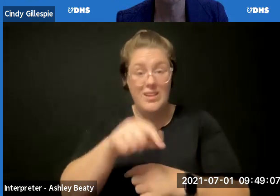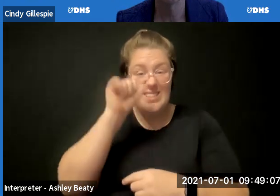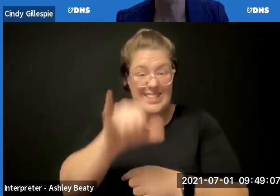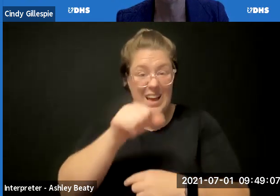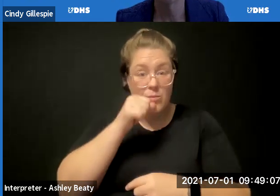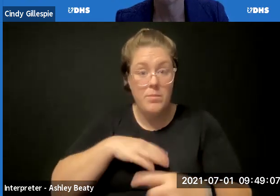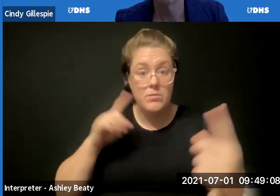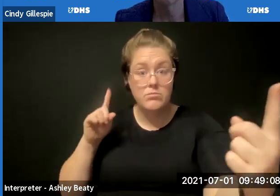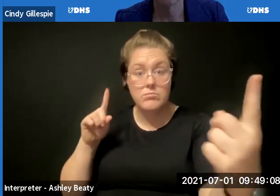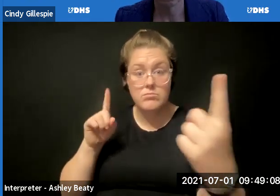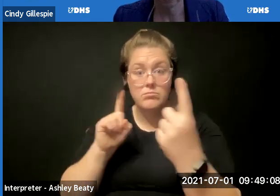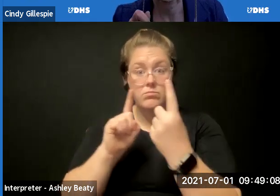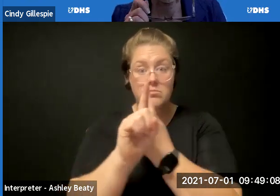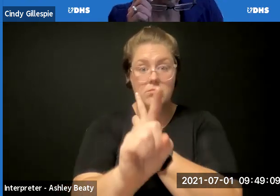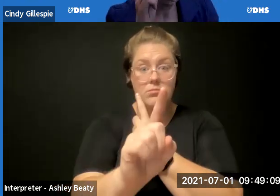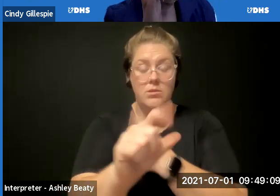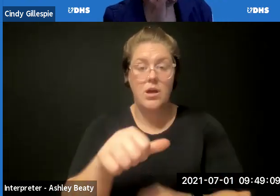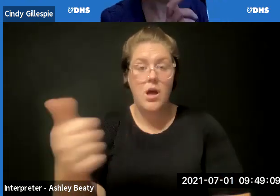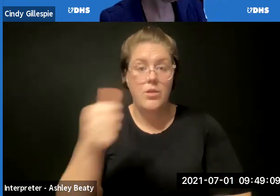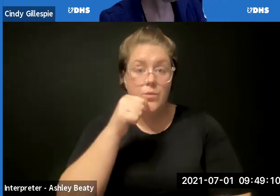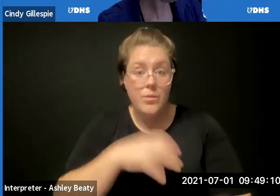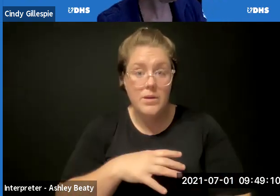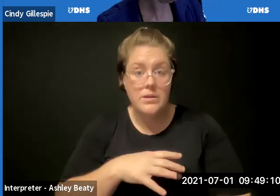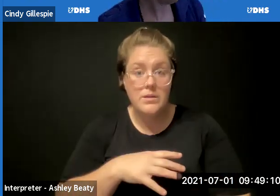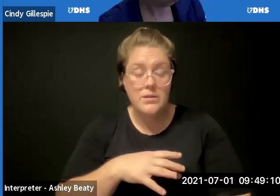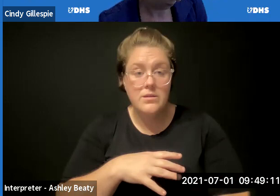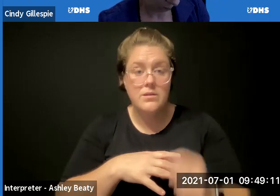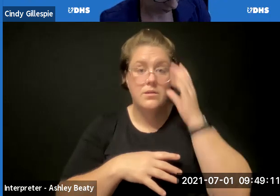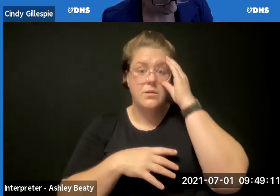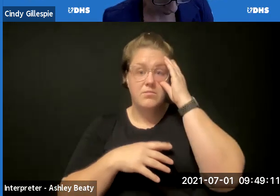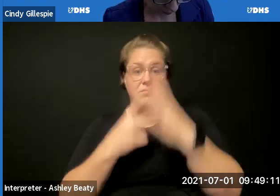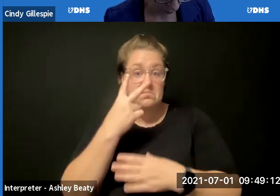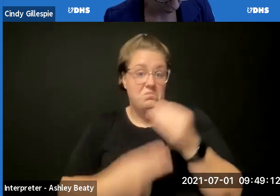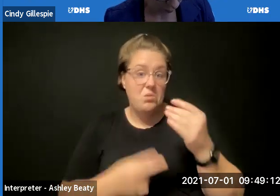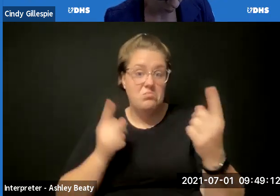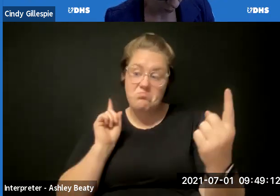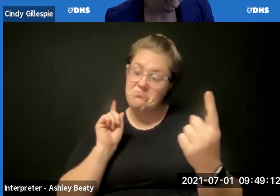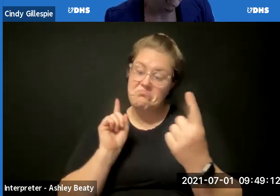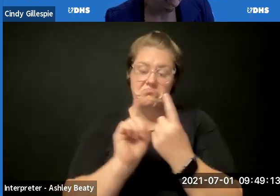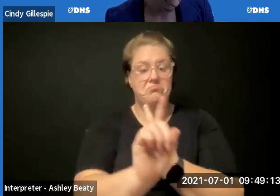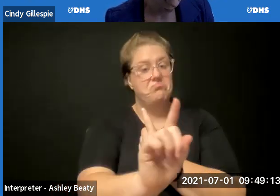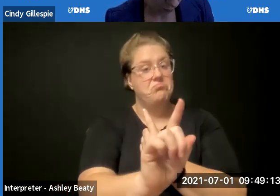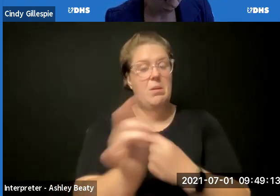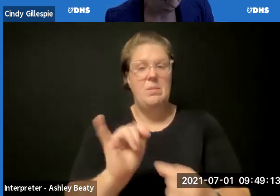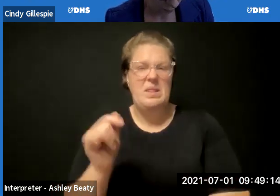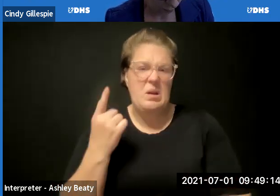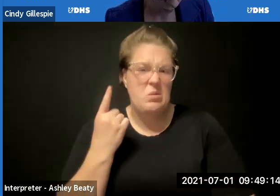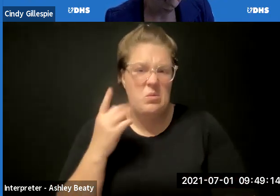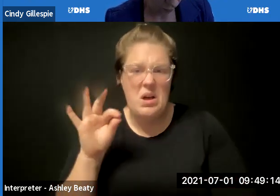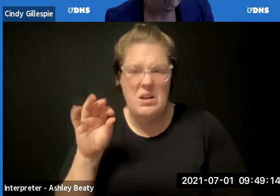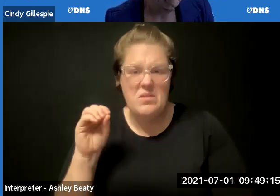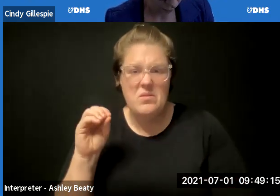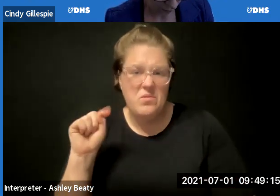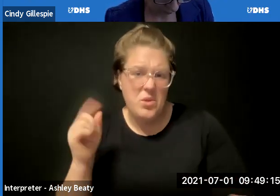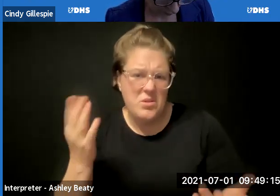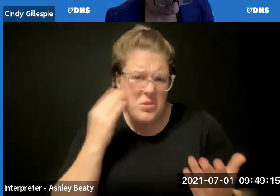who was walking into the restaurant. Although they were within, distance, they were only within a foot or two of each other as they were passing